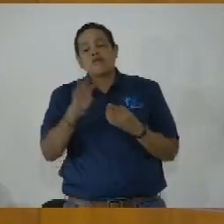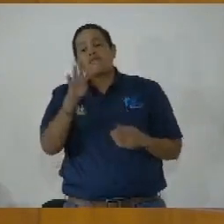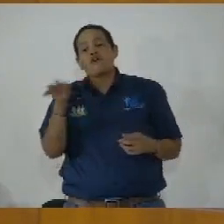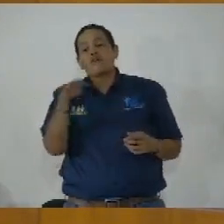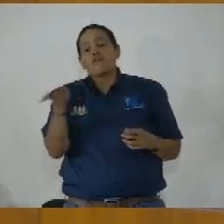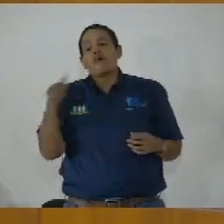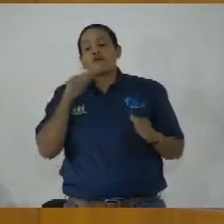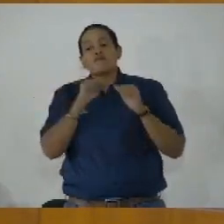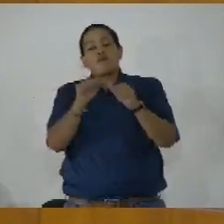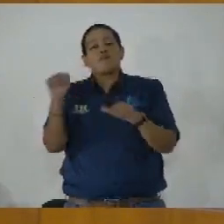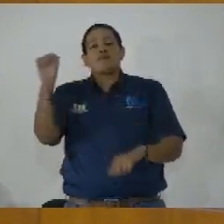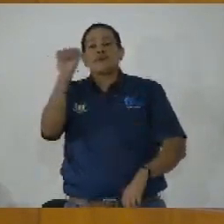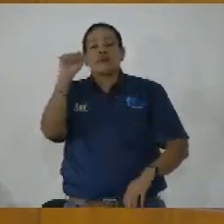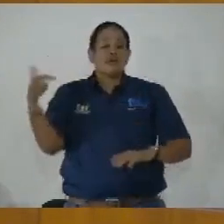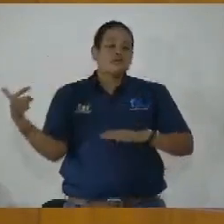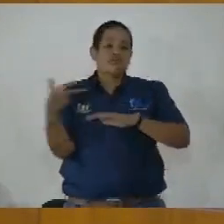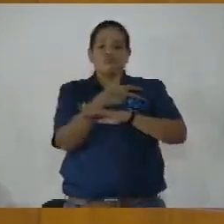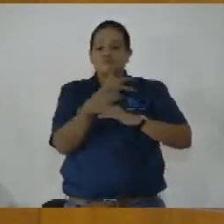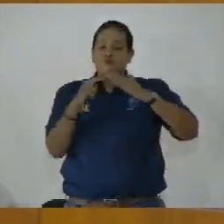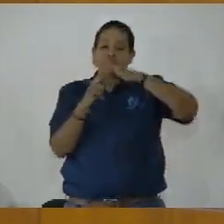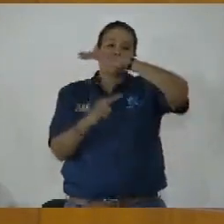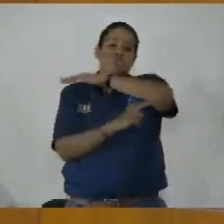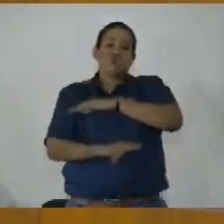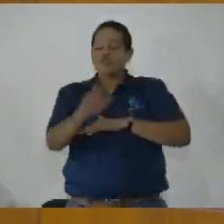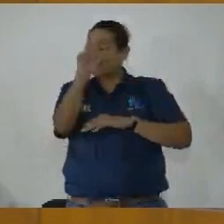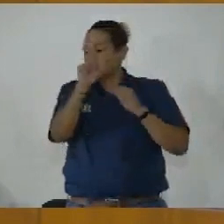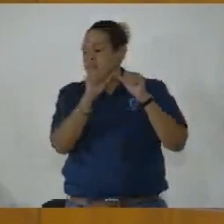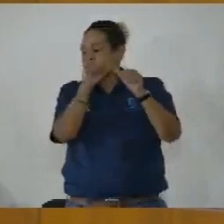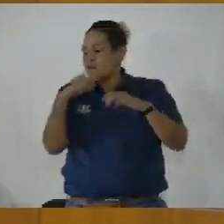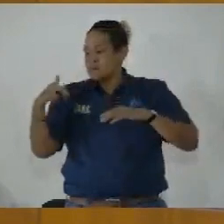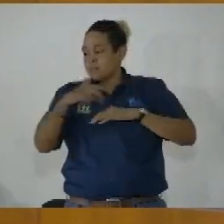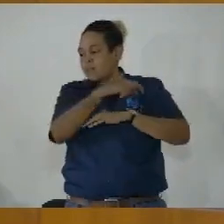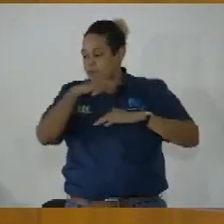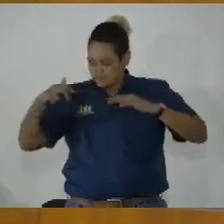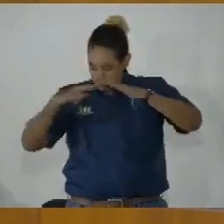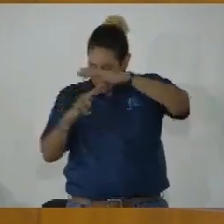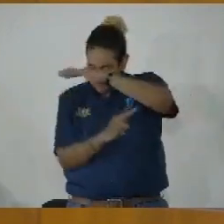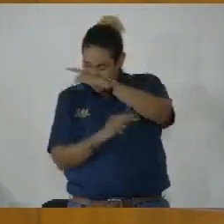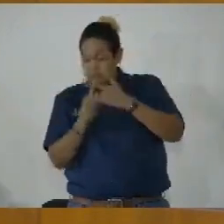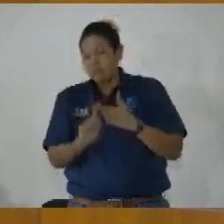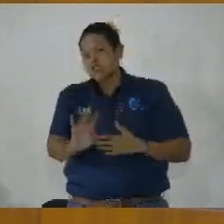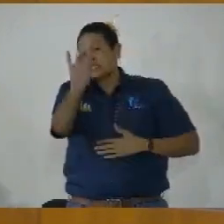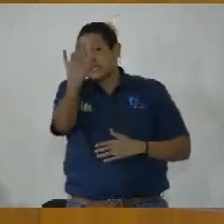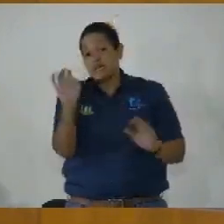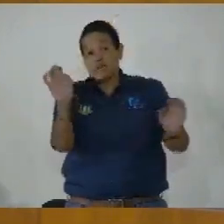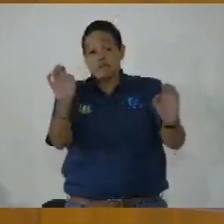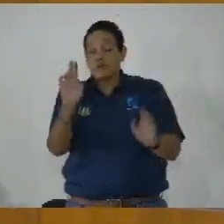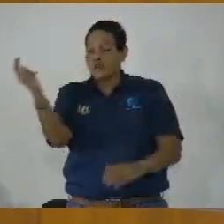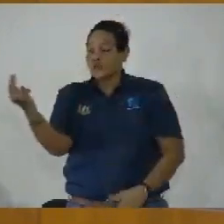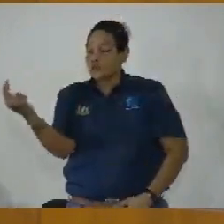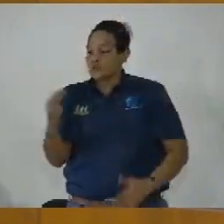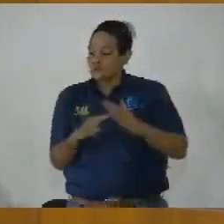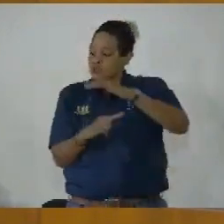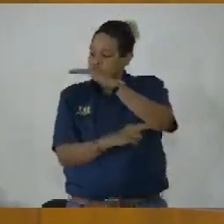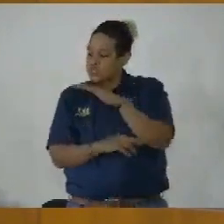44 permanent vehicular bridges, 3 permanent pedestrian bridges, and 7 emergency use bridges.